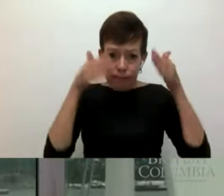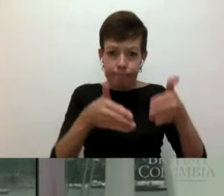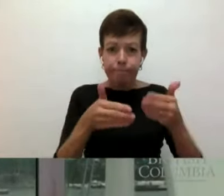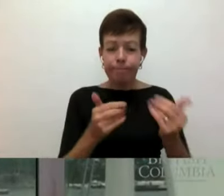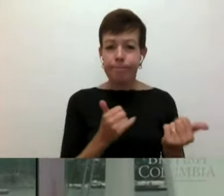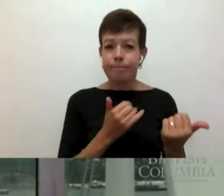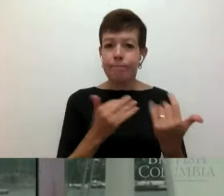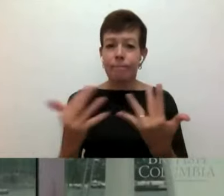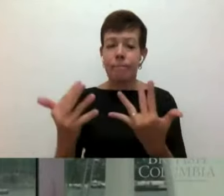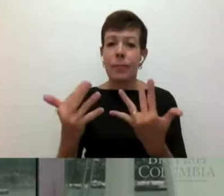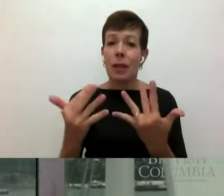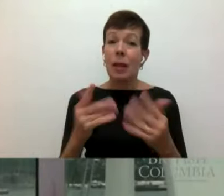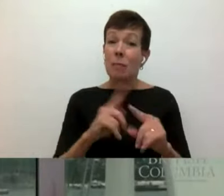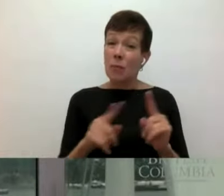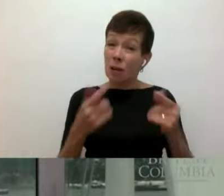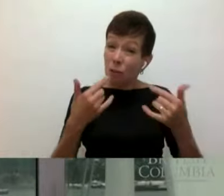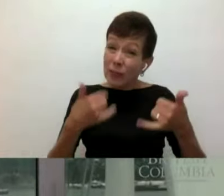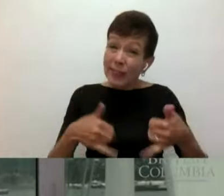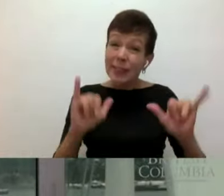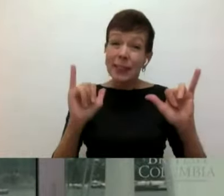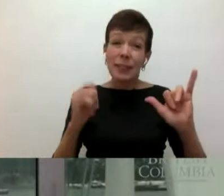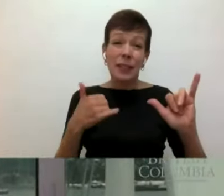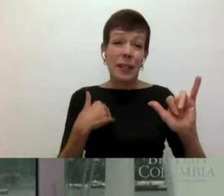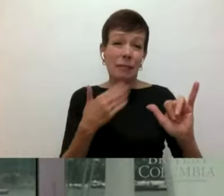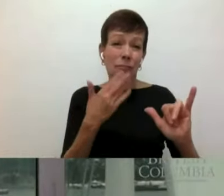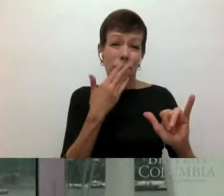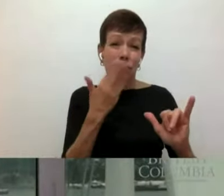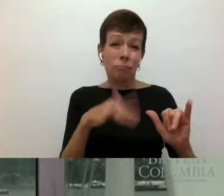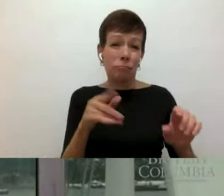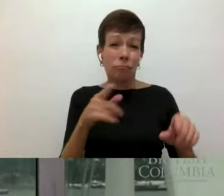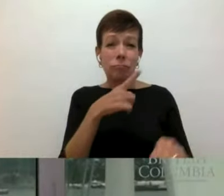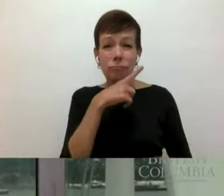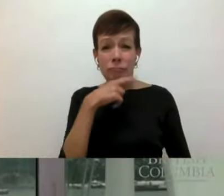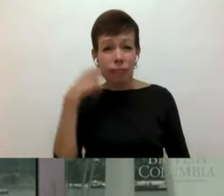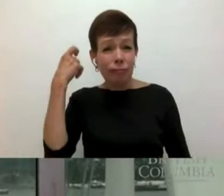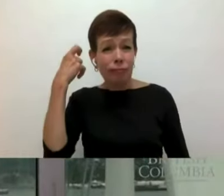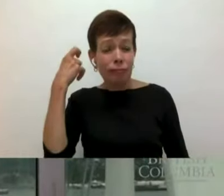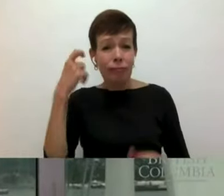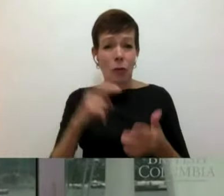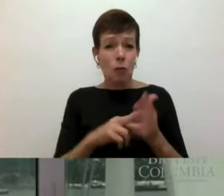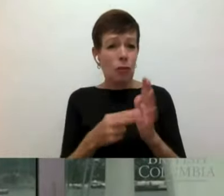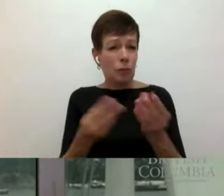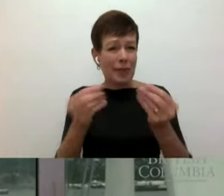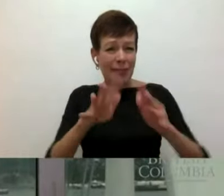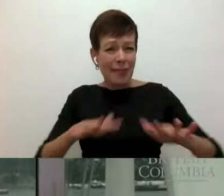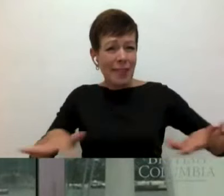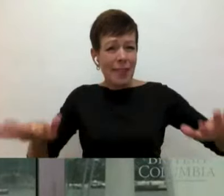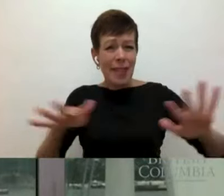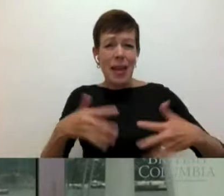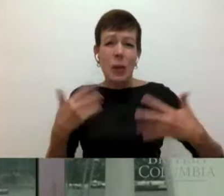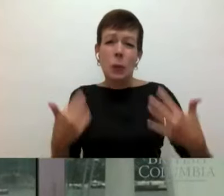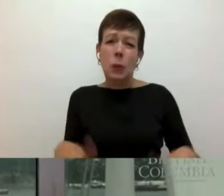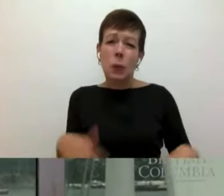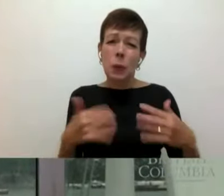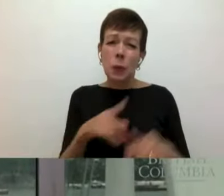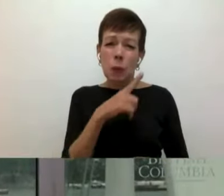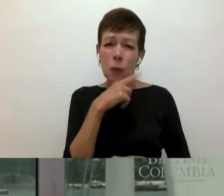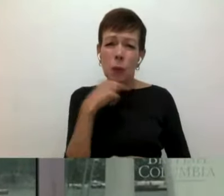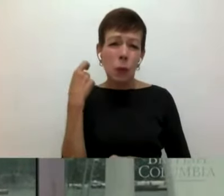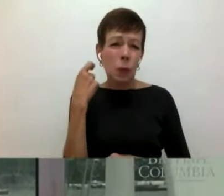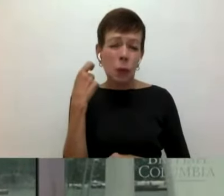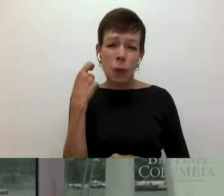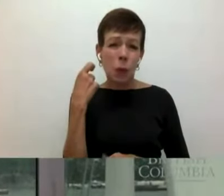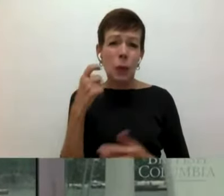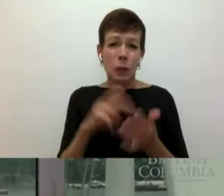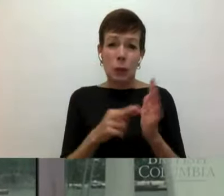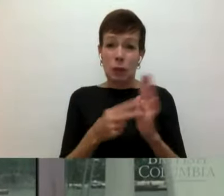much of our attention in the last week, we are still experiencing a very serious drought. And so much of the landscape is still